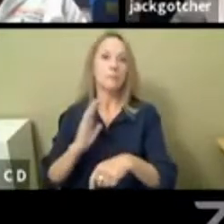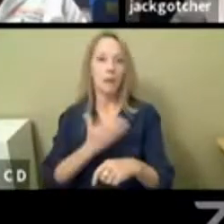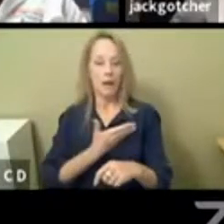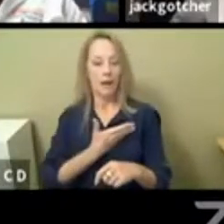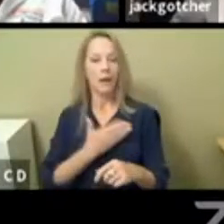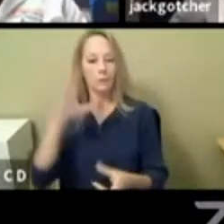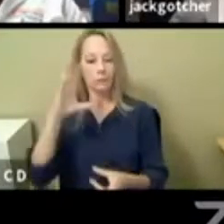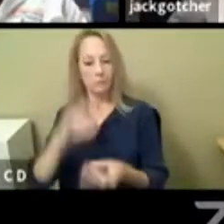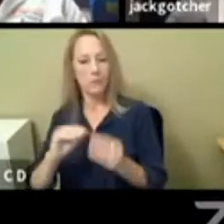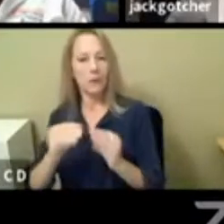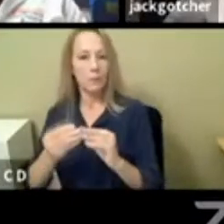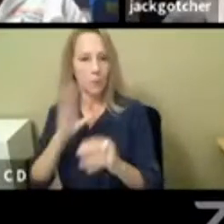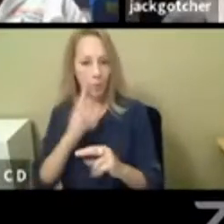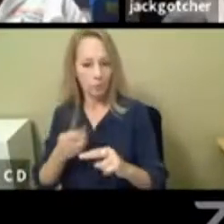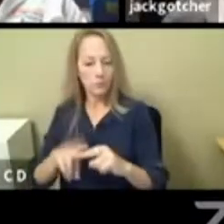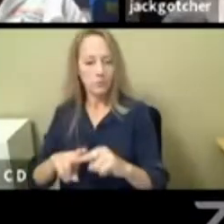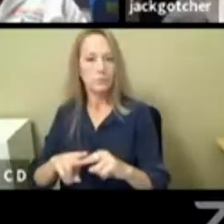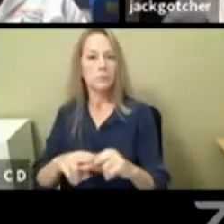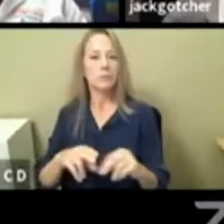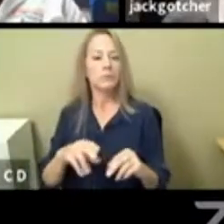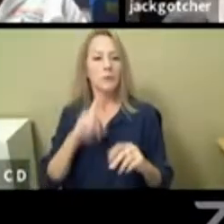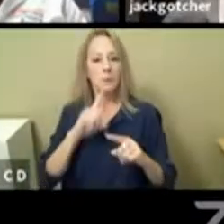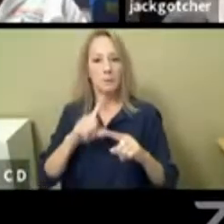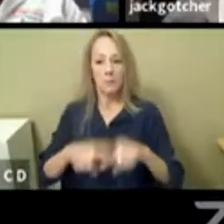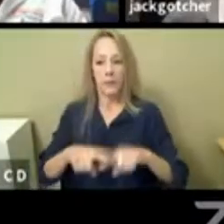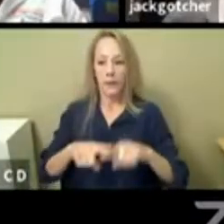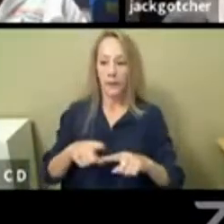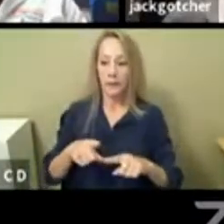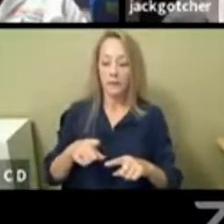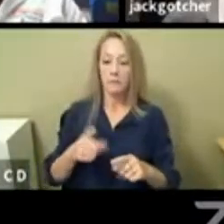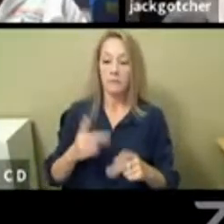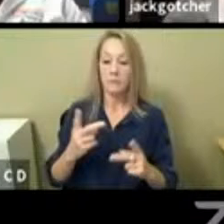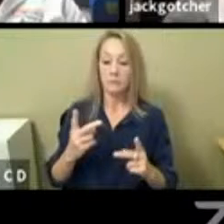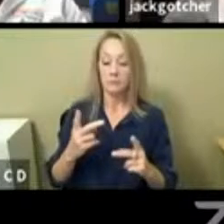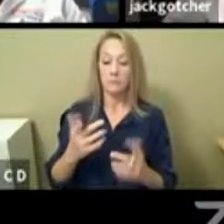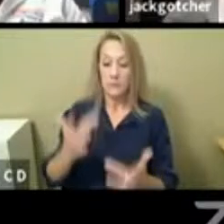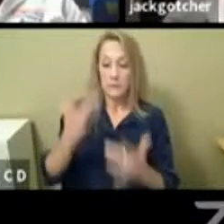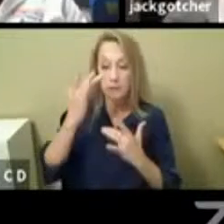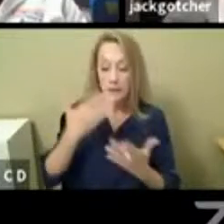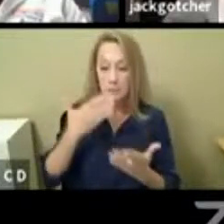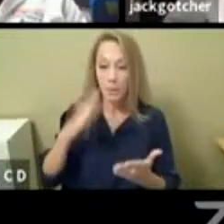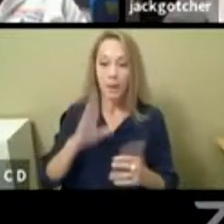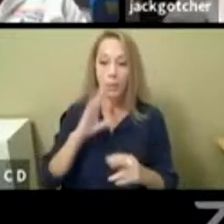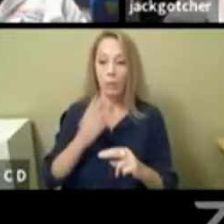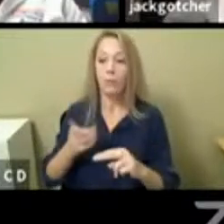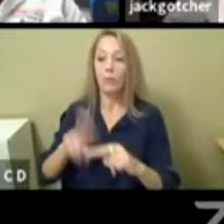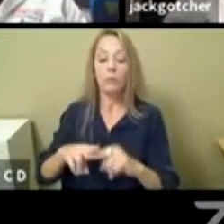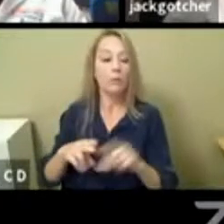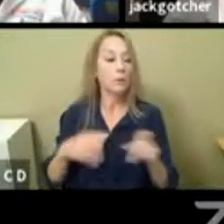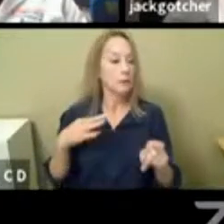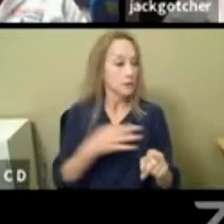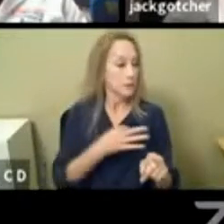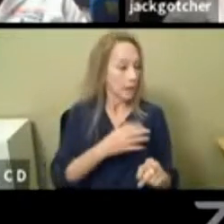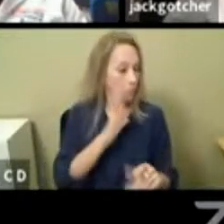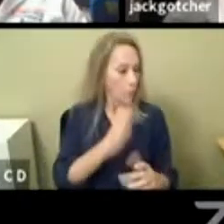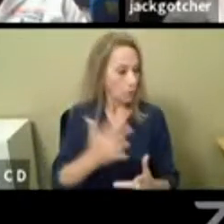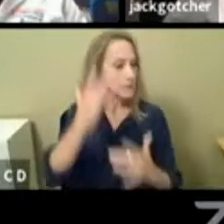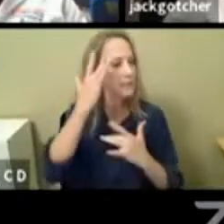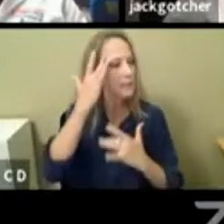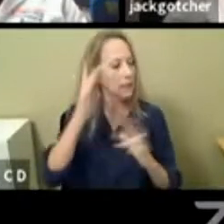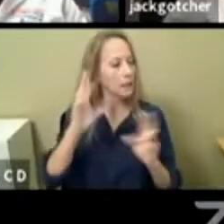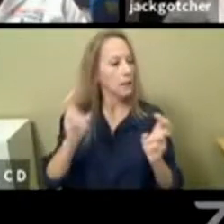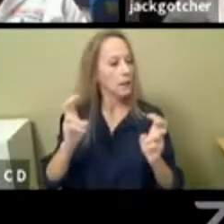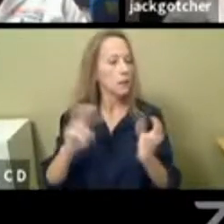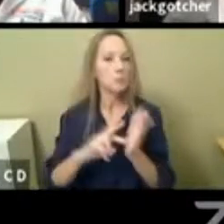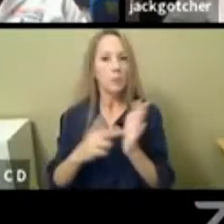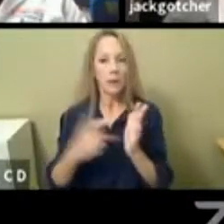of patients, and there was how ill people are, that's going to go up. and staff themselves are going to get ill. So we all kind of have to make a pinky promise